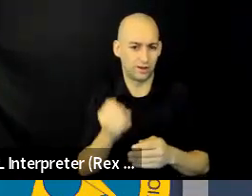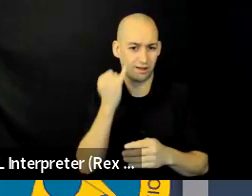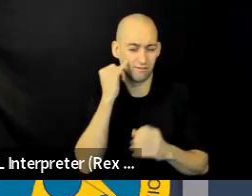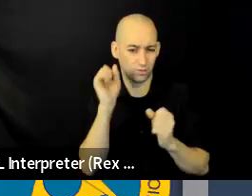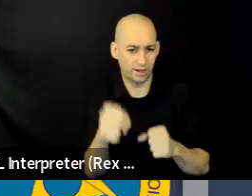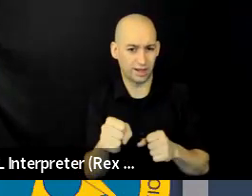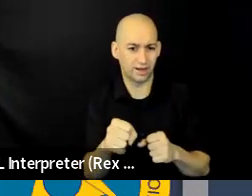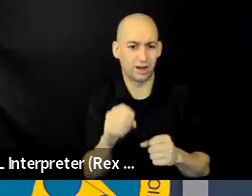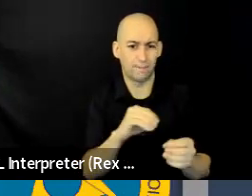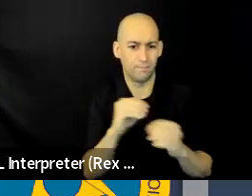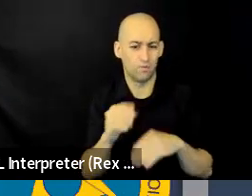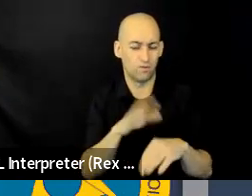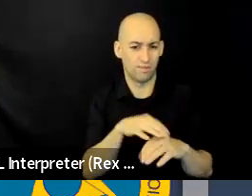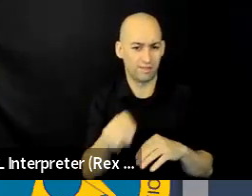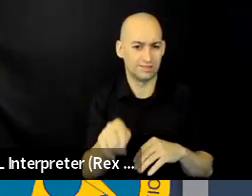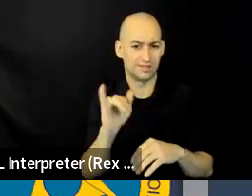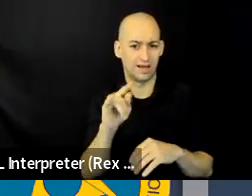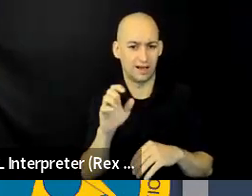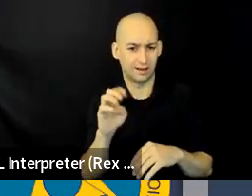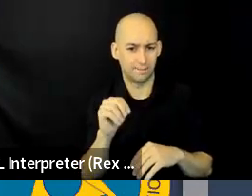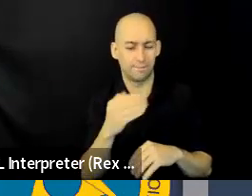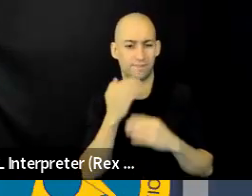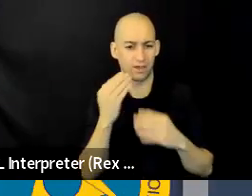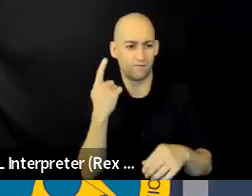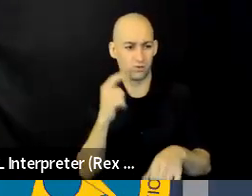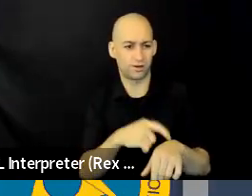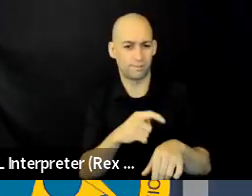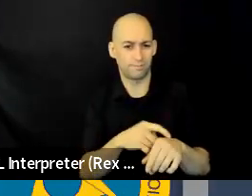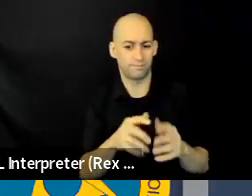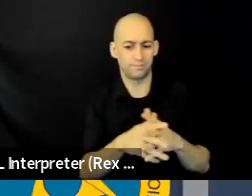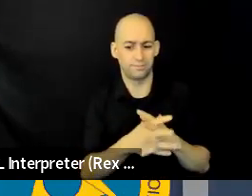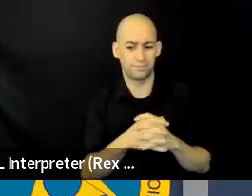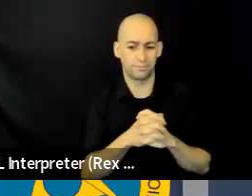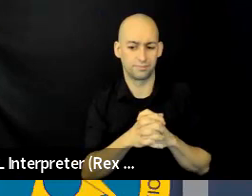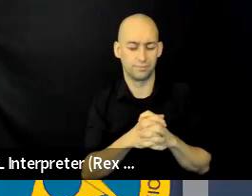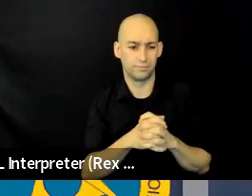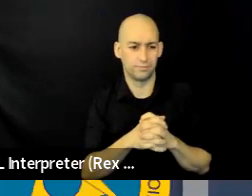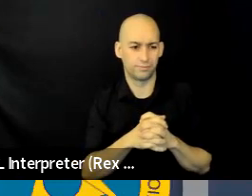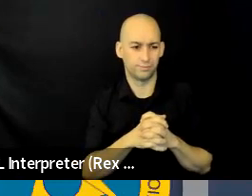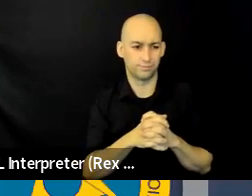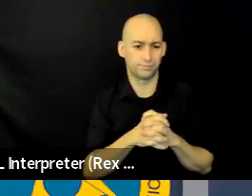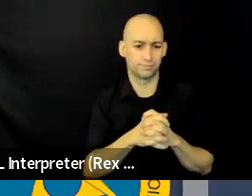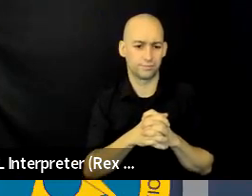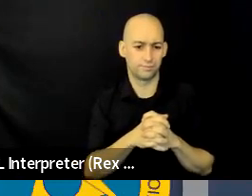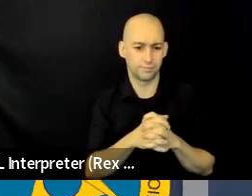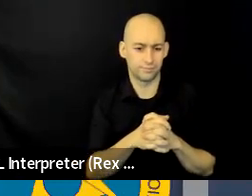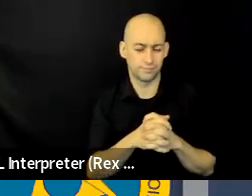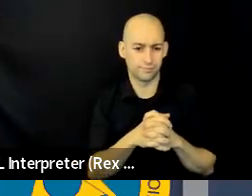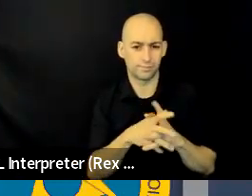to move on this item, and thank you for your time. Thank you. Any other public